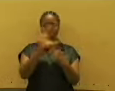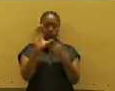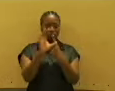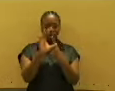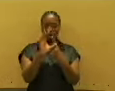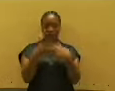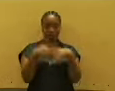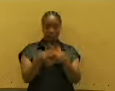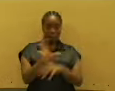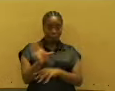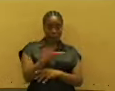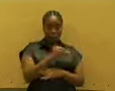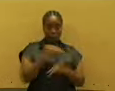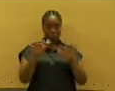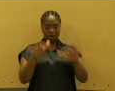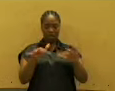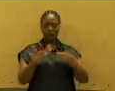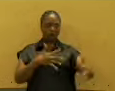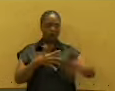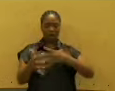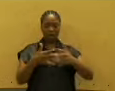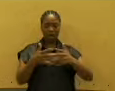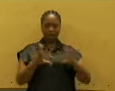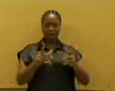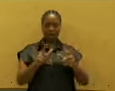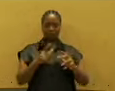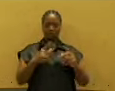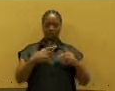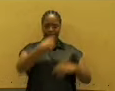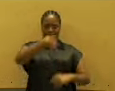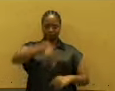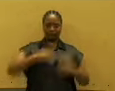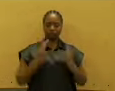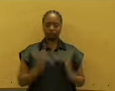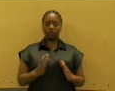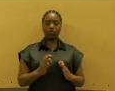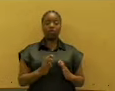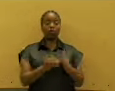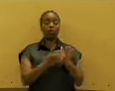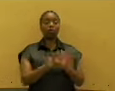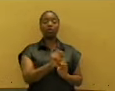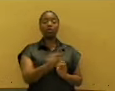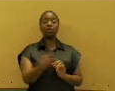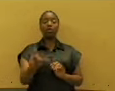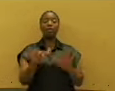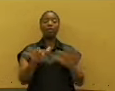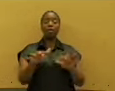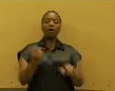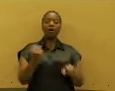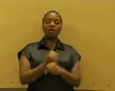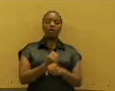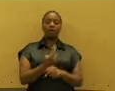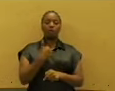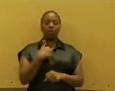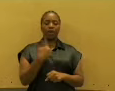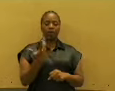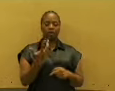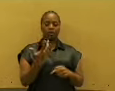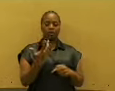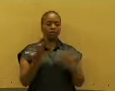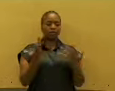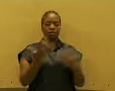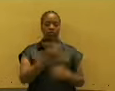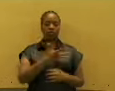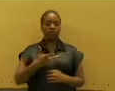all people across the gender spectrum. In discussion with students, it was brought up that the only time that people who were transgender, intersex, non-binary,